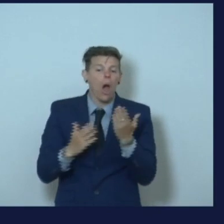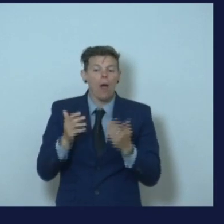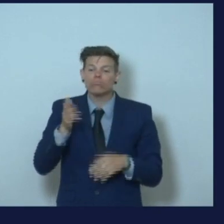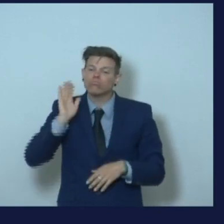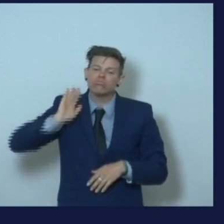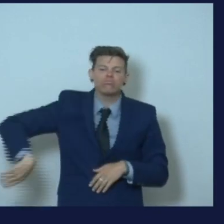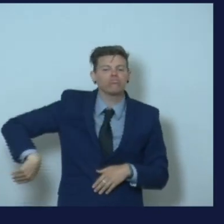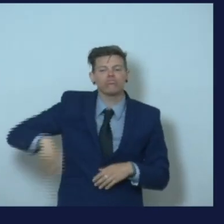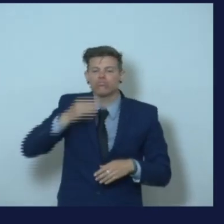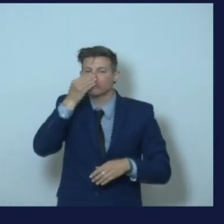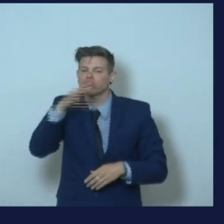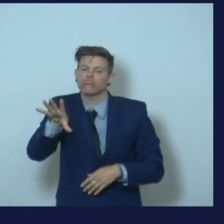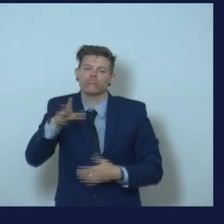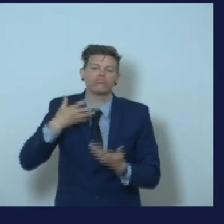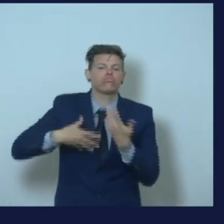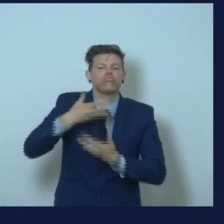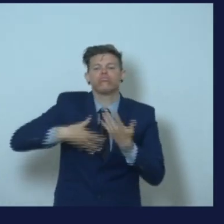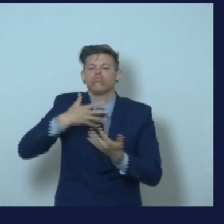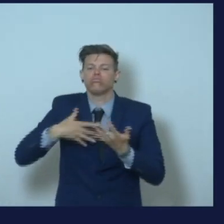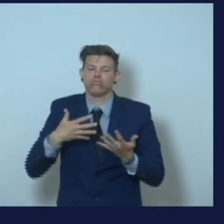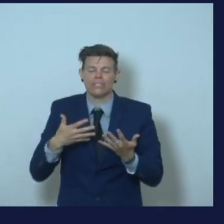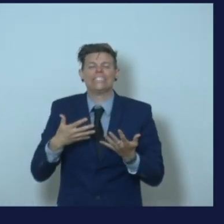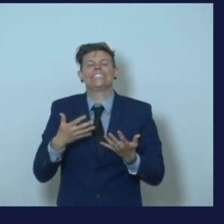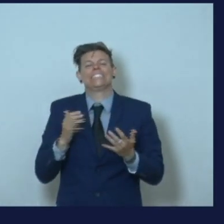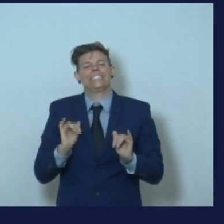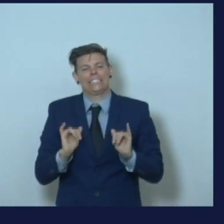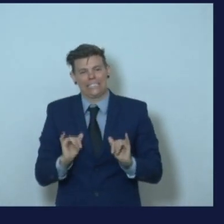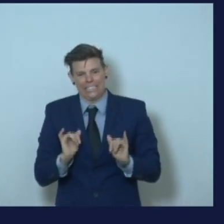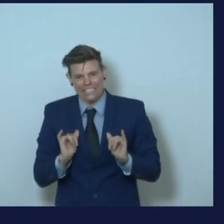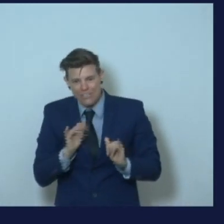I continue to be concerned that those behaviors